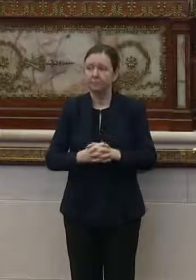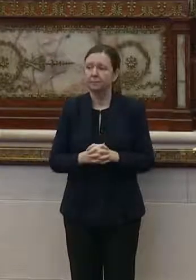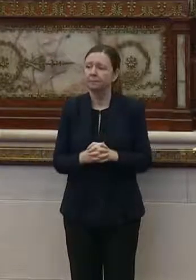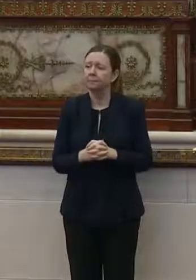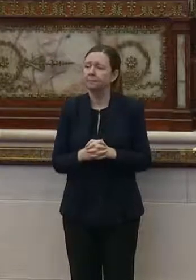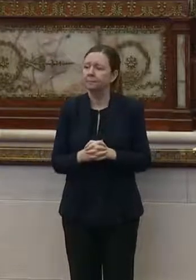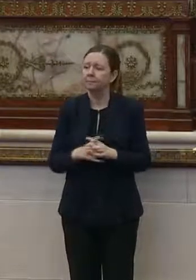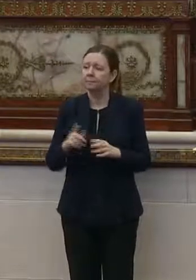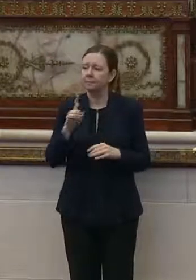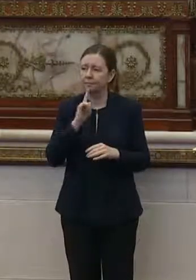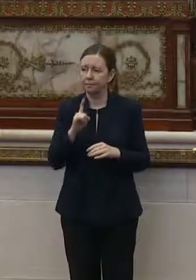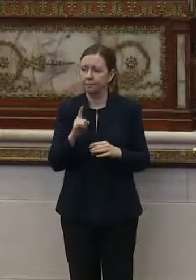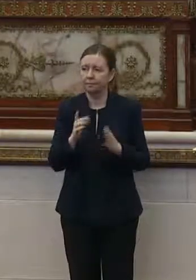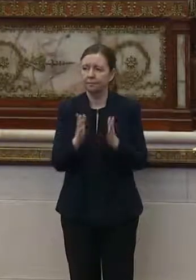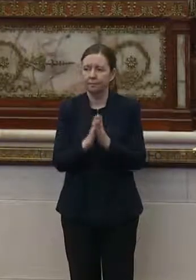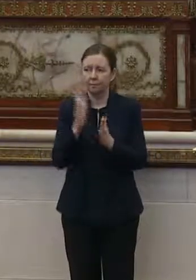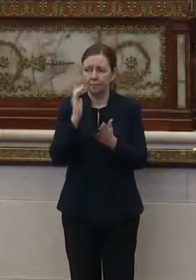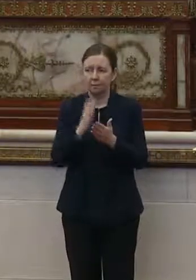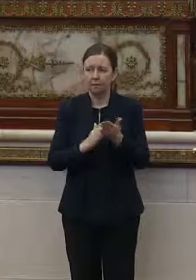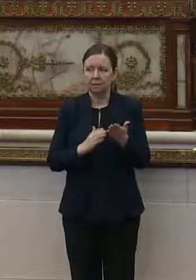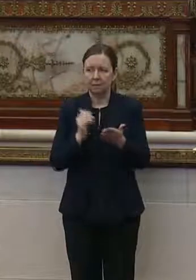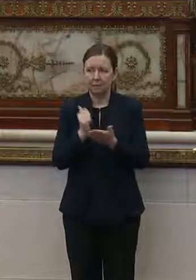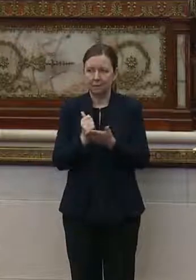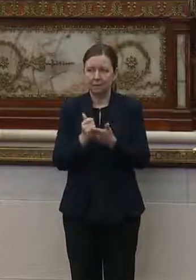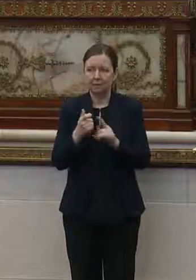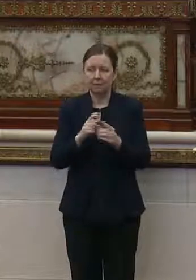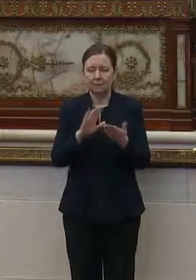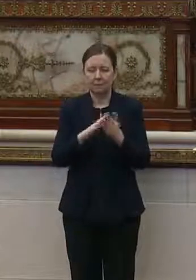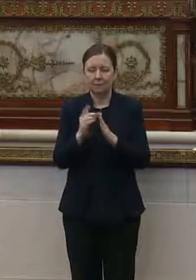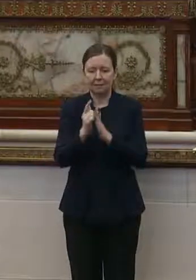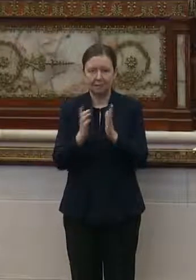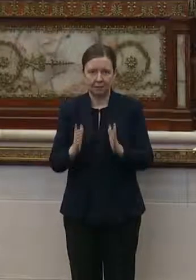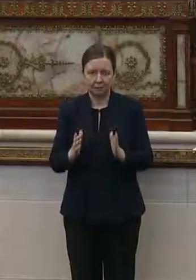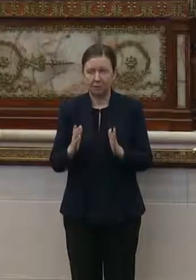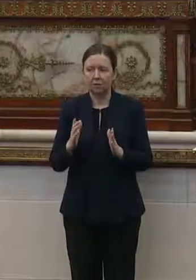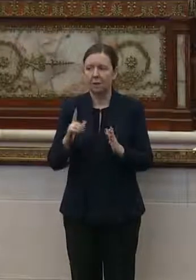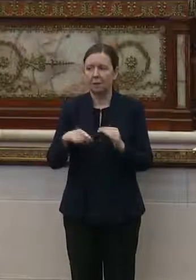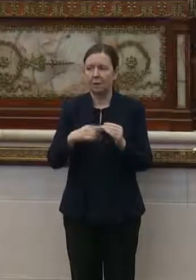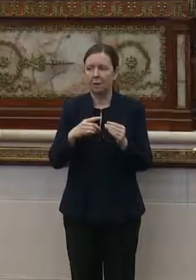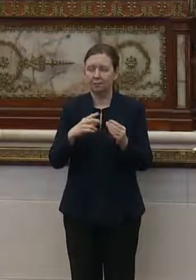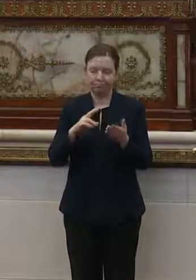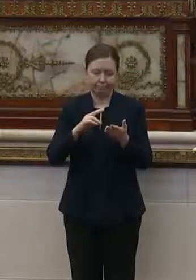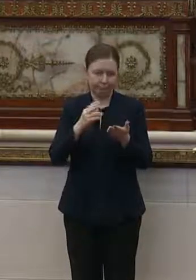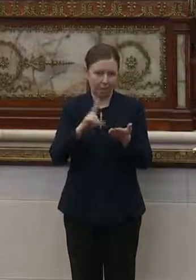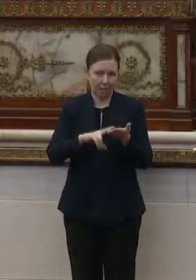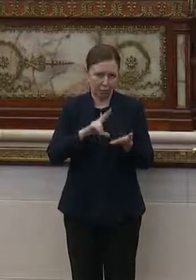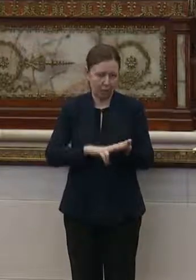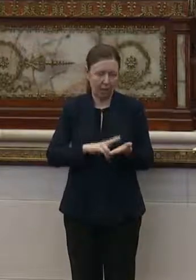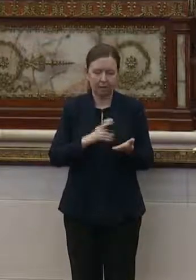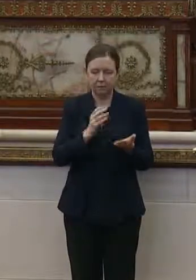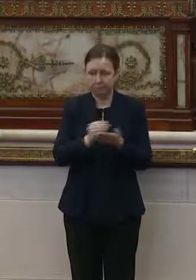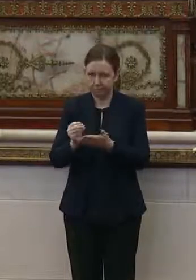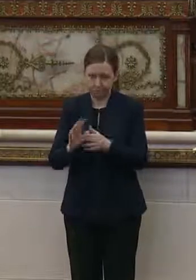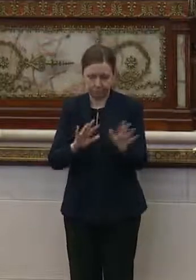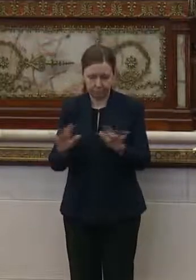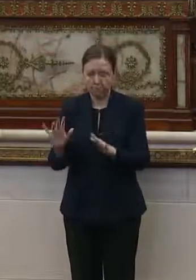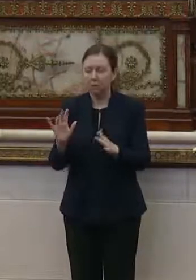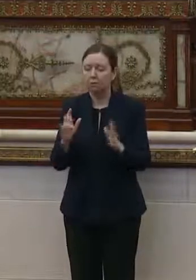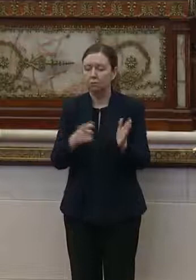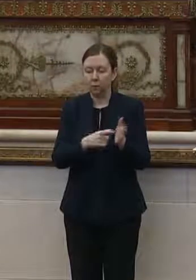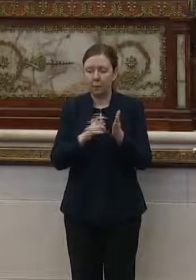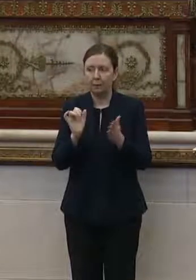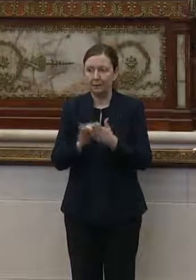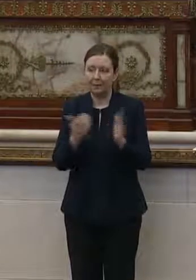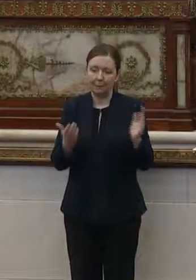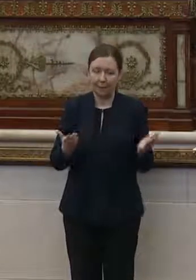Sure. I'll probably ask for some assistance from the city solicitor related to any of the contracting requirements that